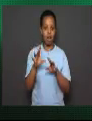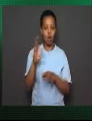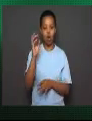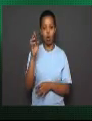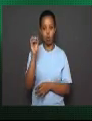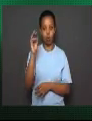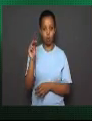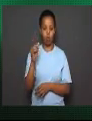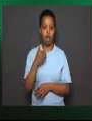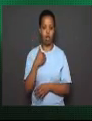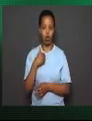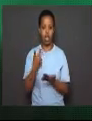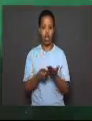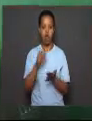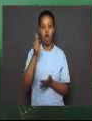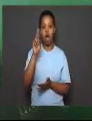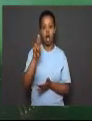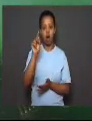called autosomes.